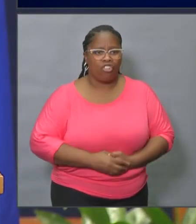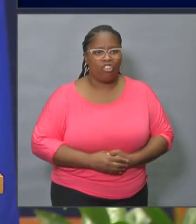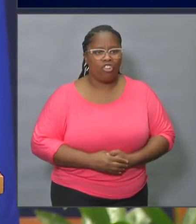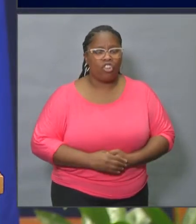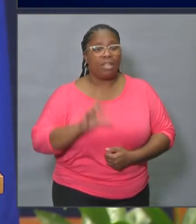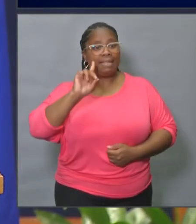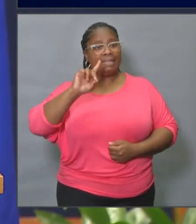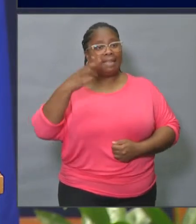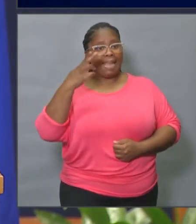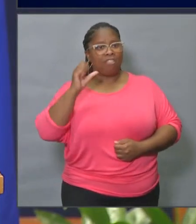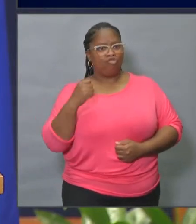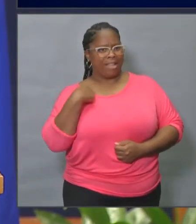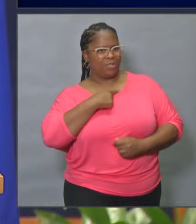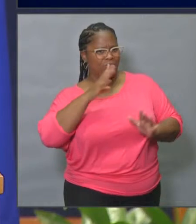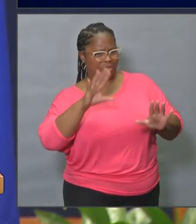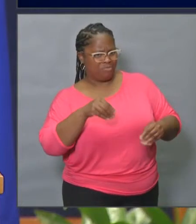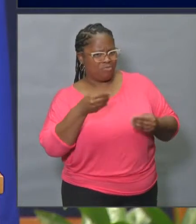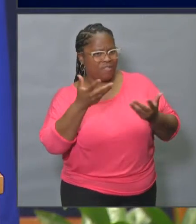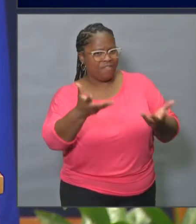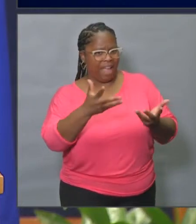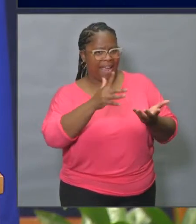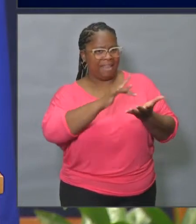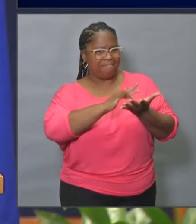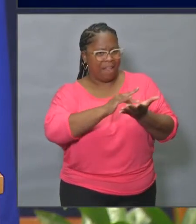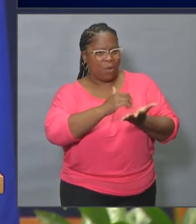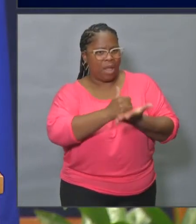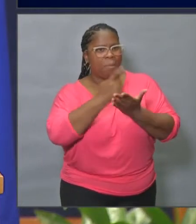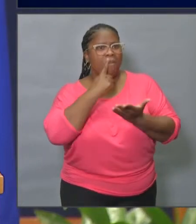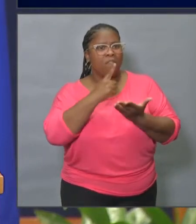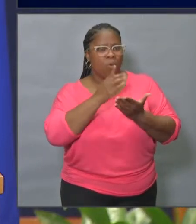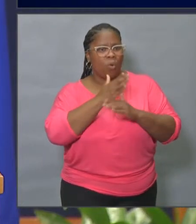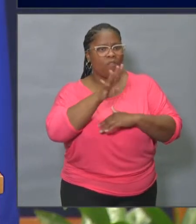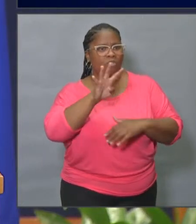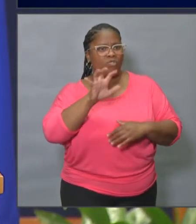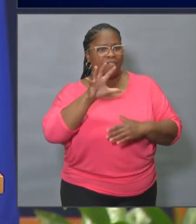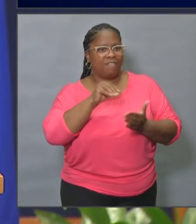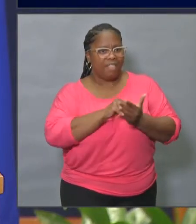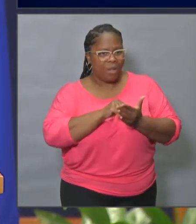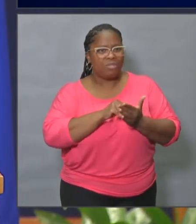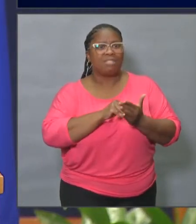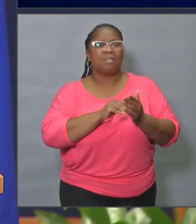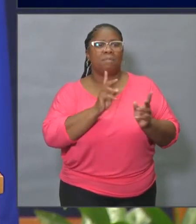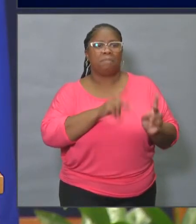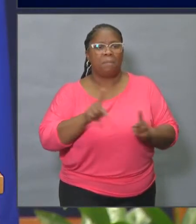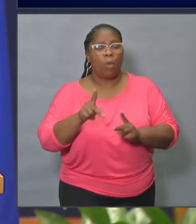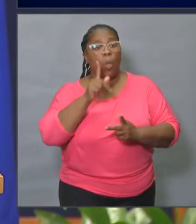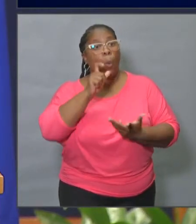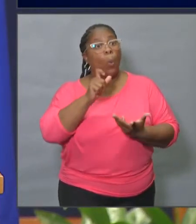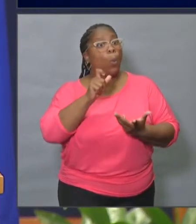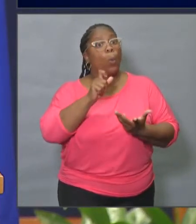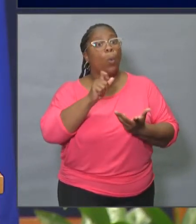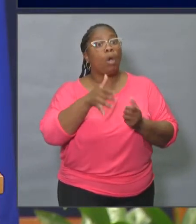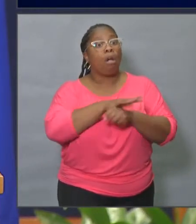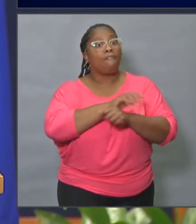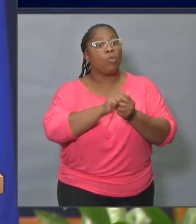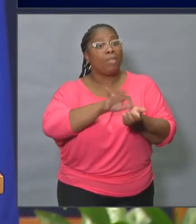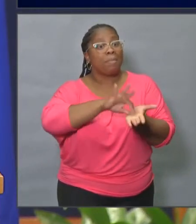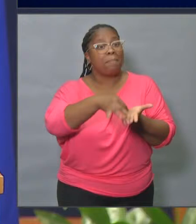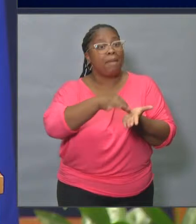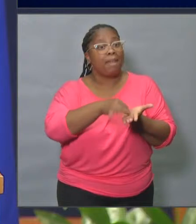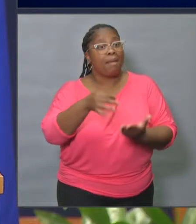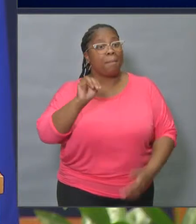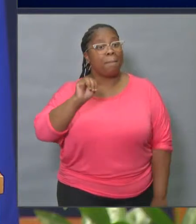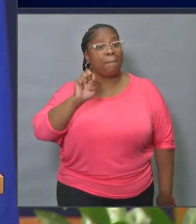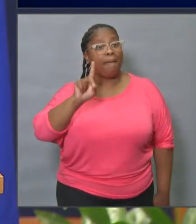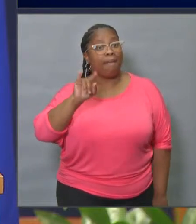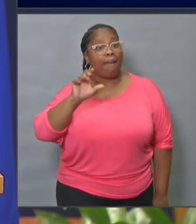for 450,000 individuals, virtually all of whom are covered by either Medi-Cal or are uninsured and not